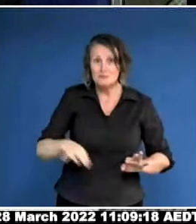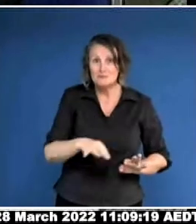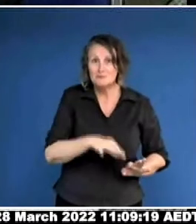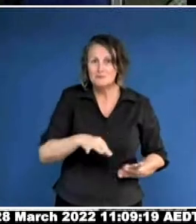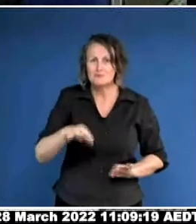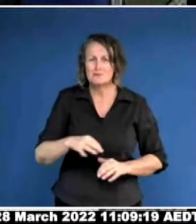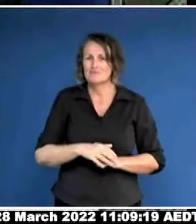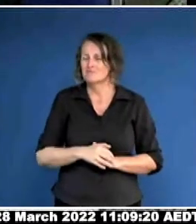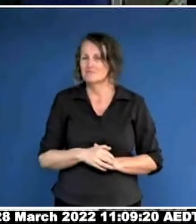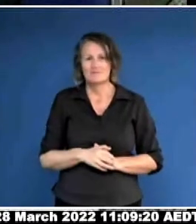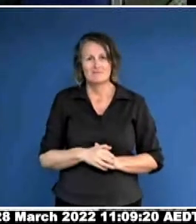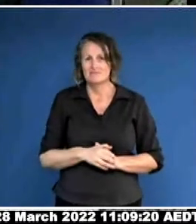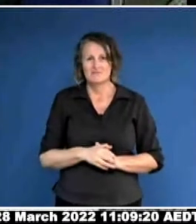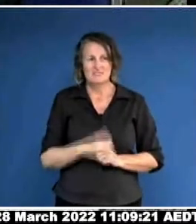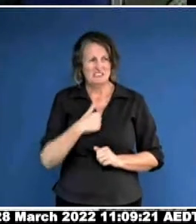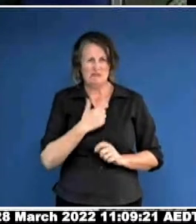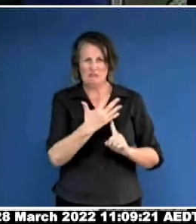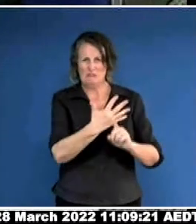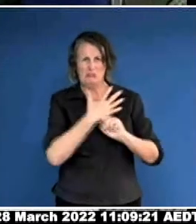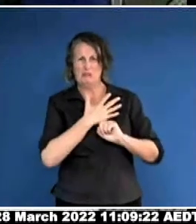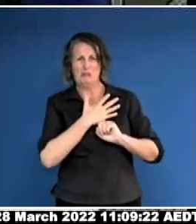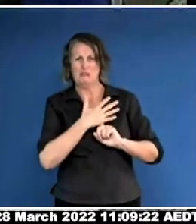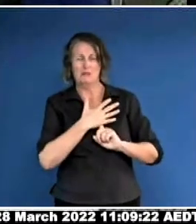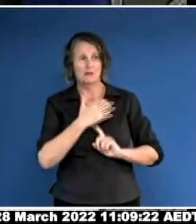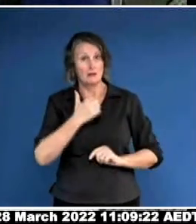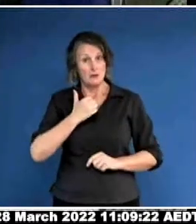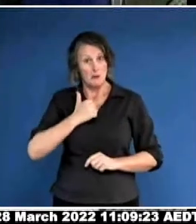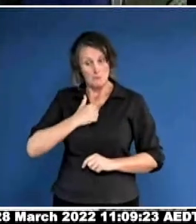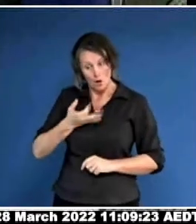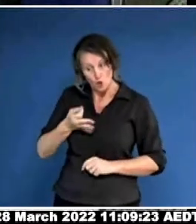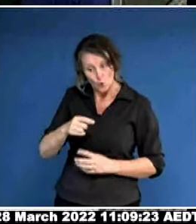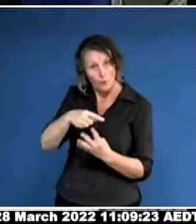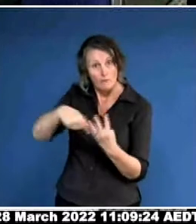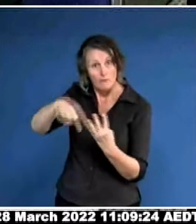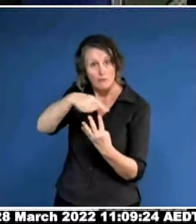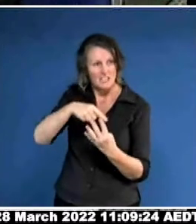dog. He tortured my dogs as well to punish me.